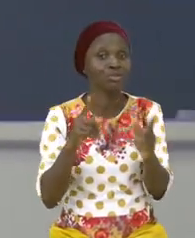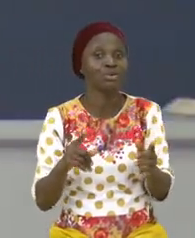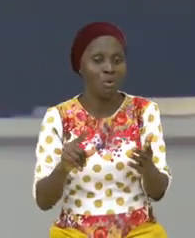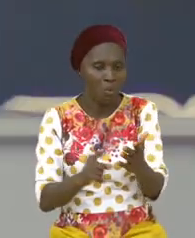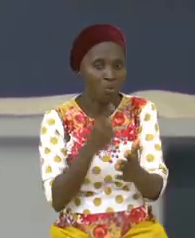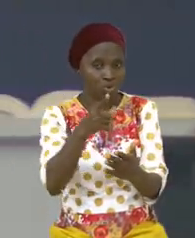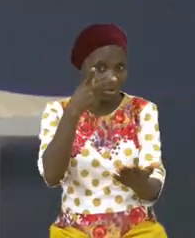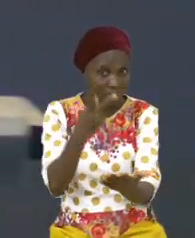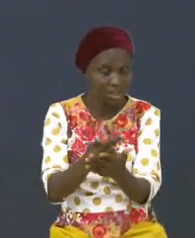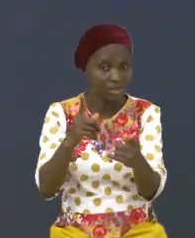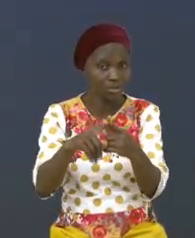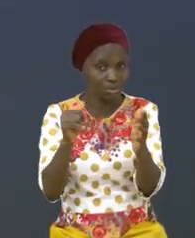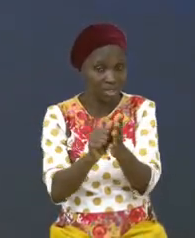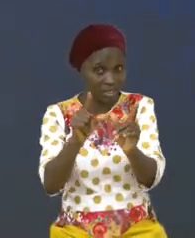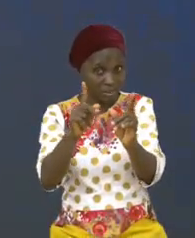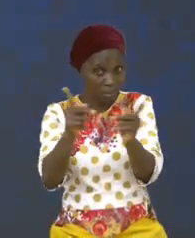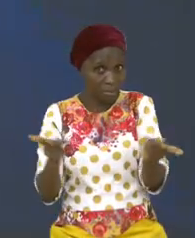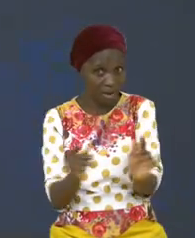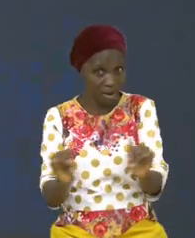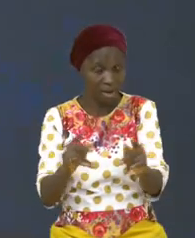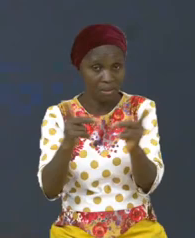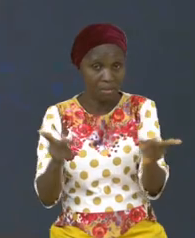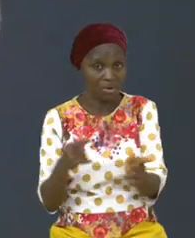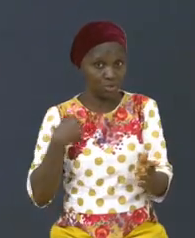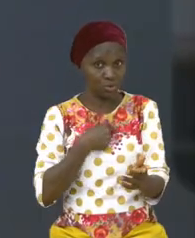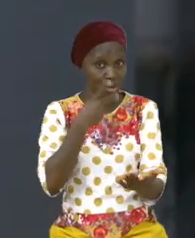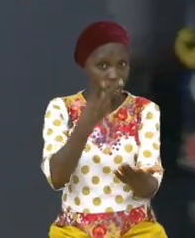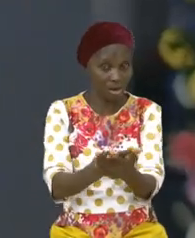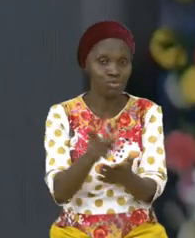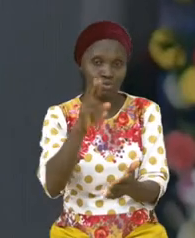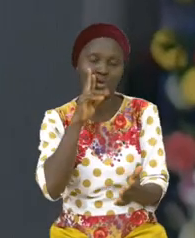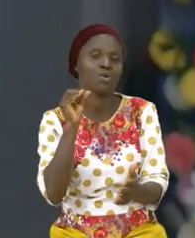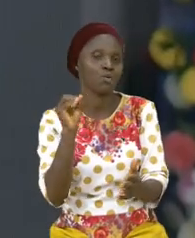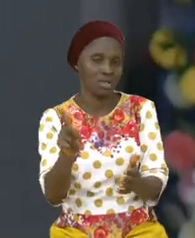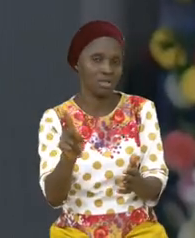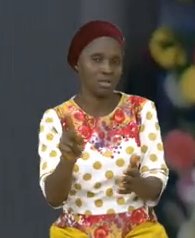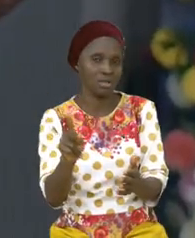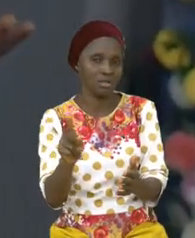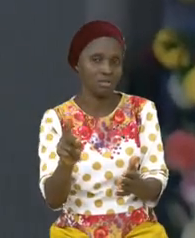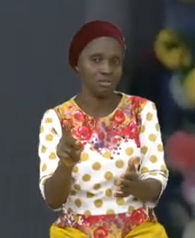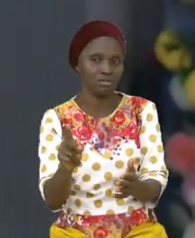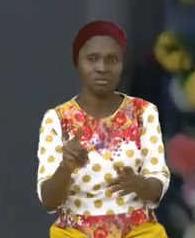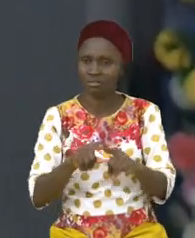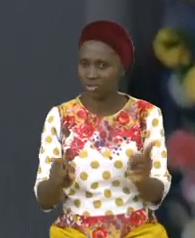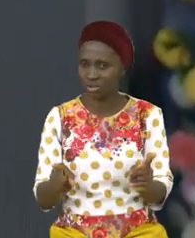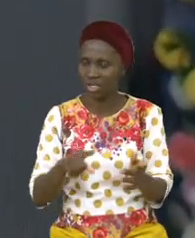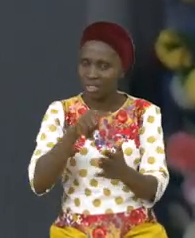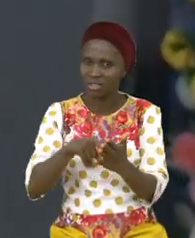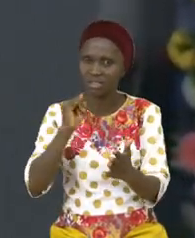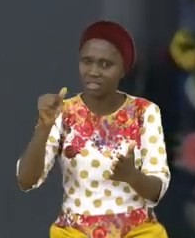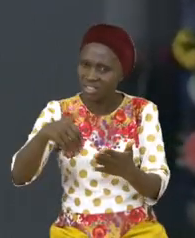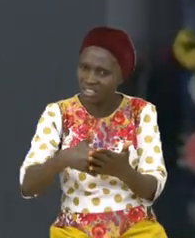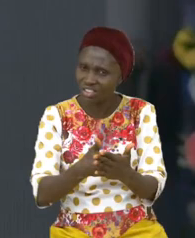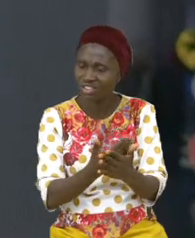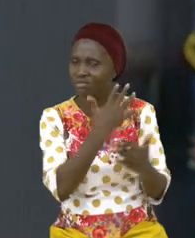the place we got to, you're all right. But it's a new century. This